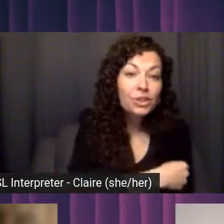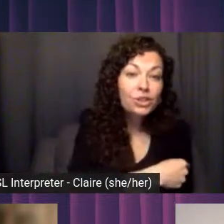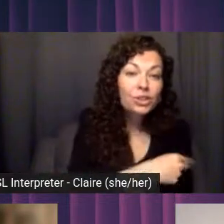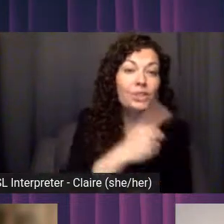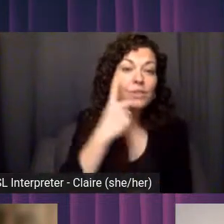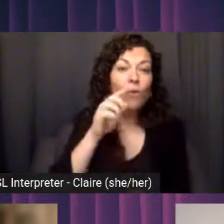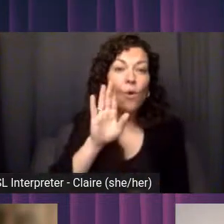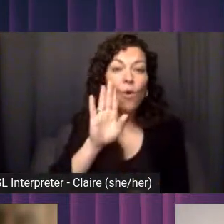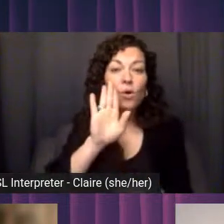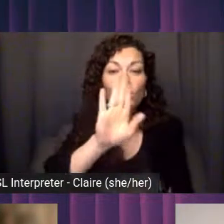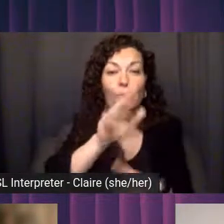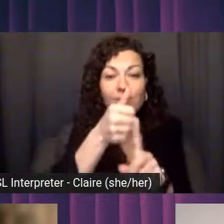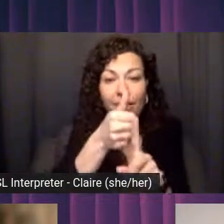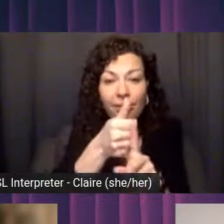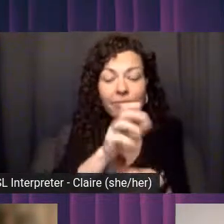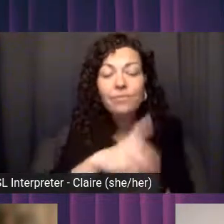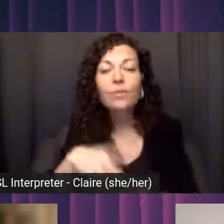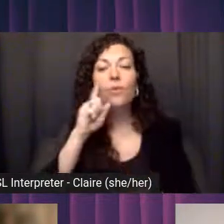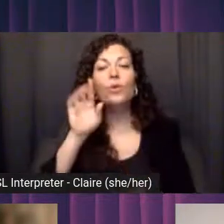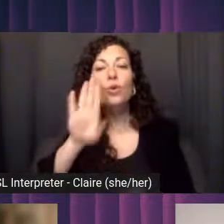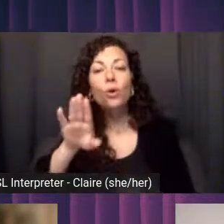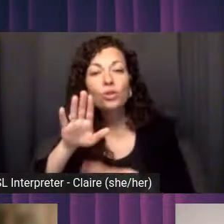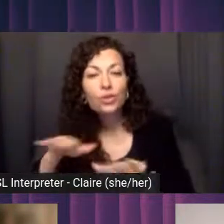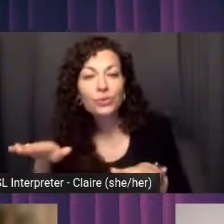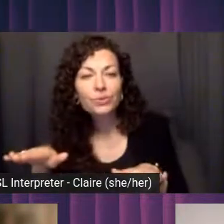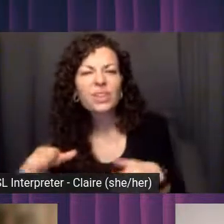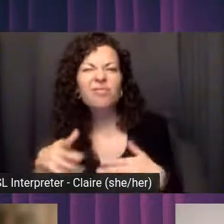who have young ones?